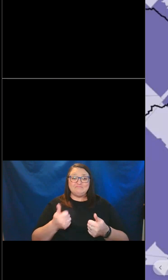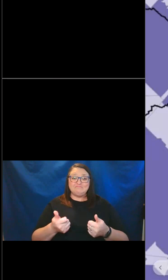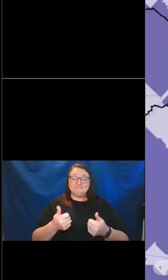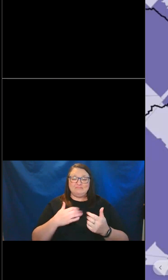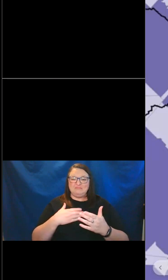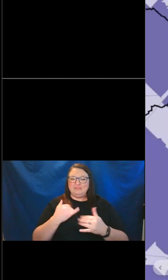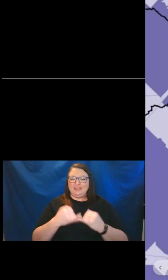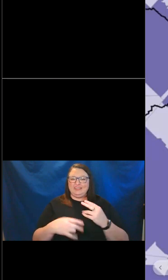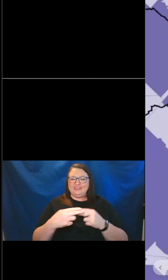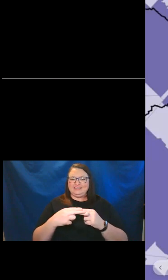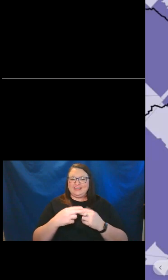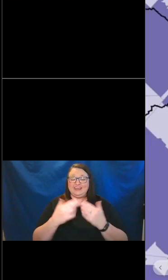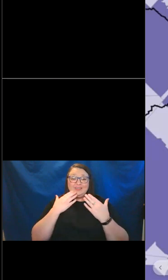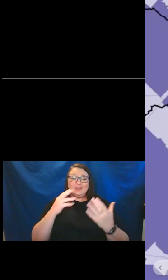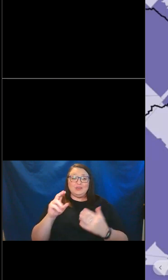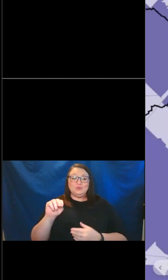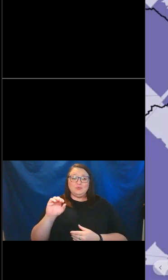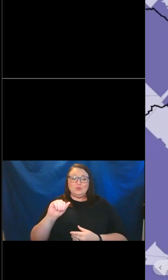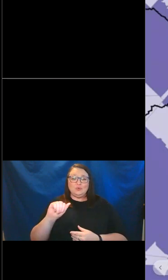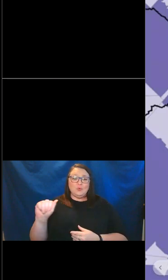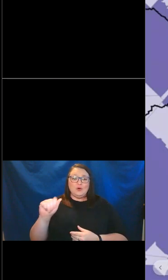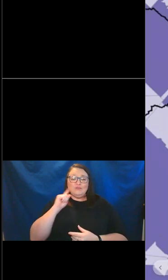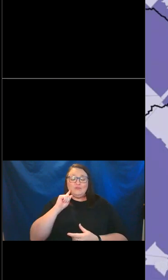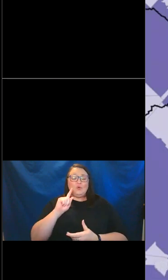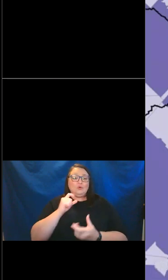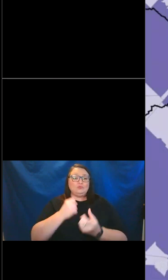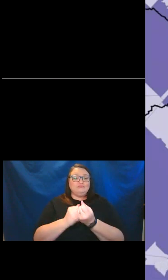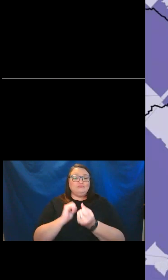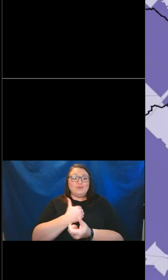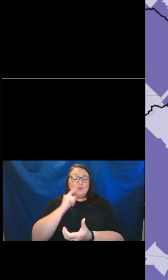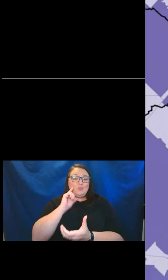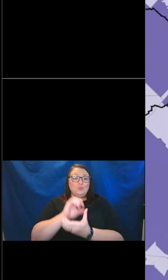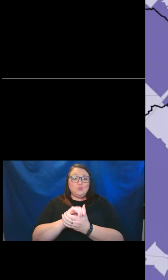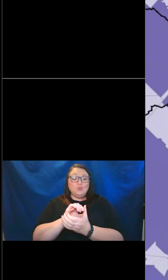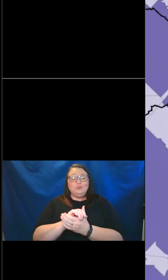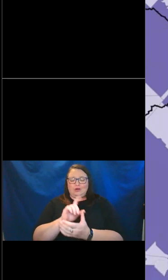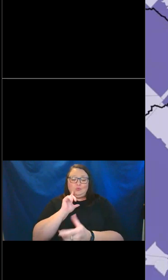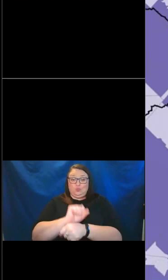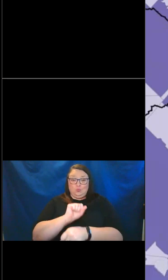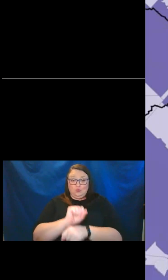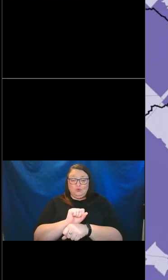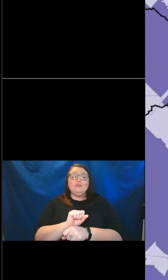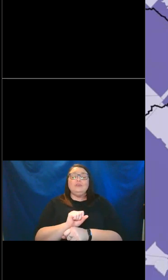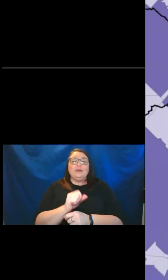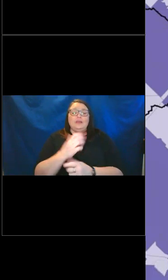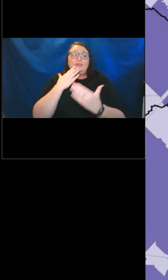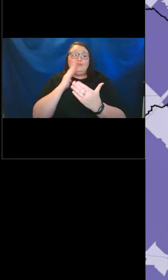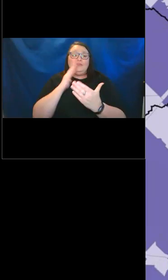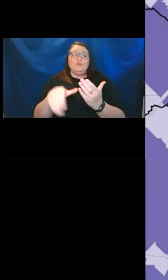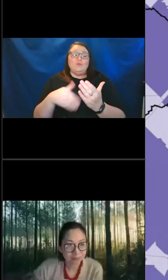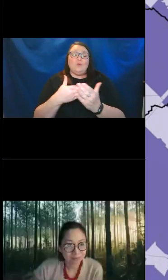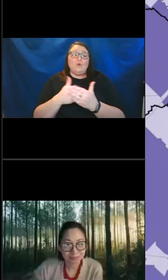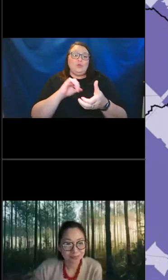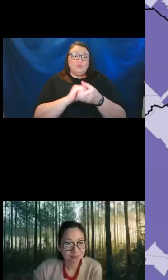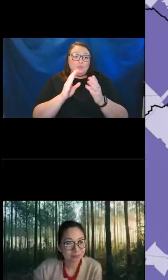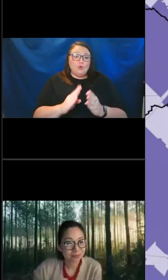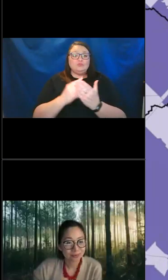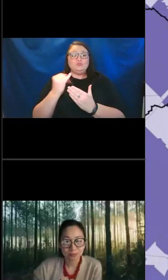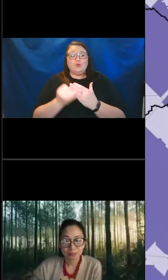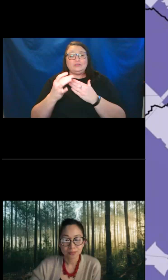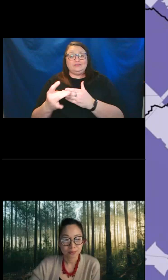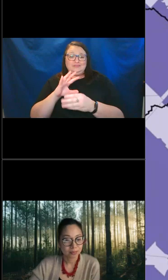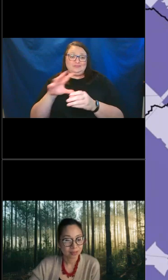So thank you, NOAA, for believing in our work, and thanks to all the partners and the project lead involved. Thank you so